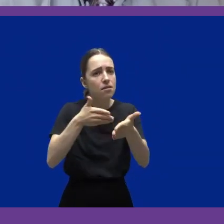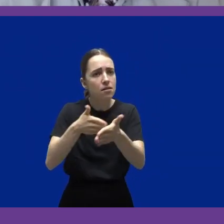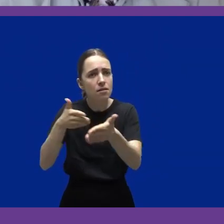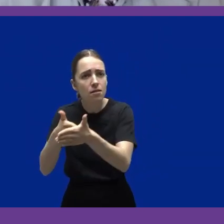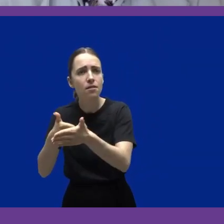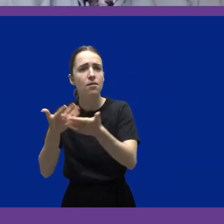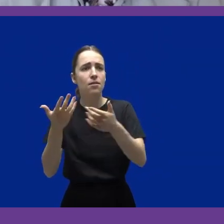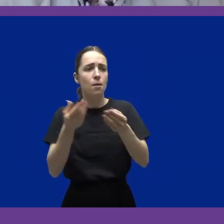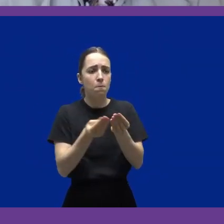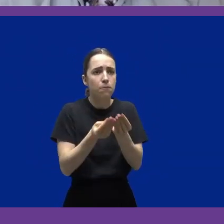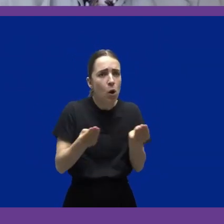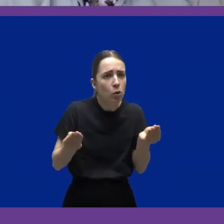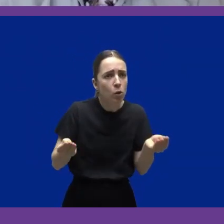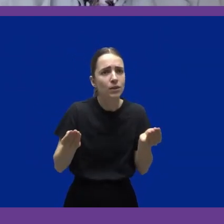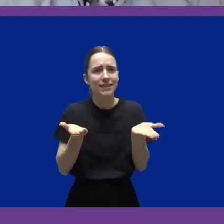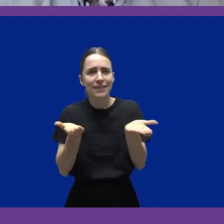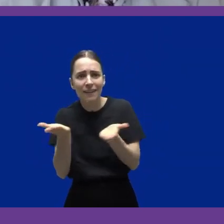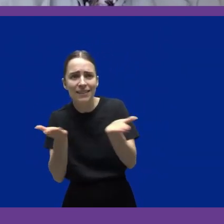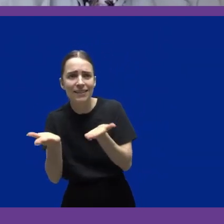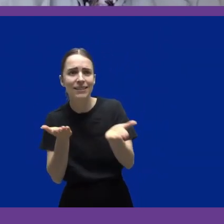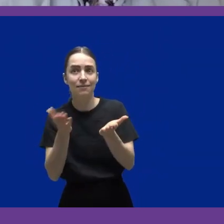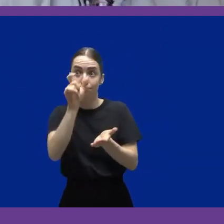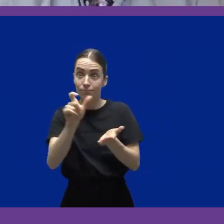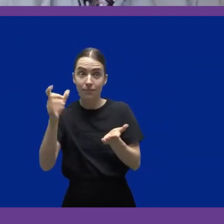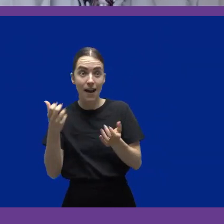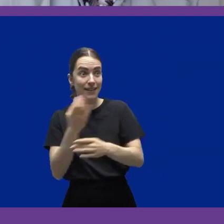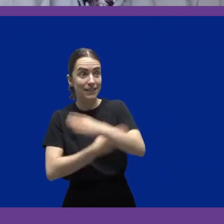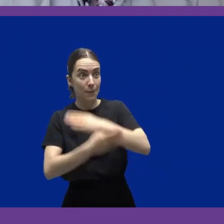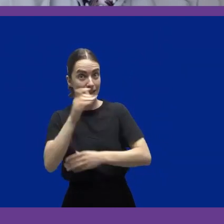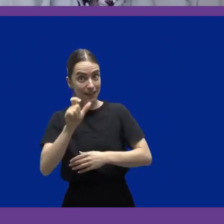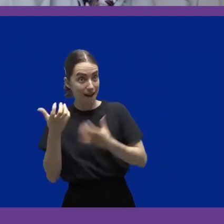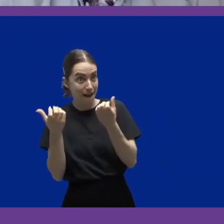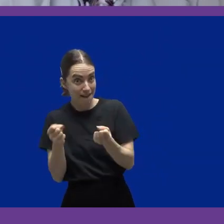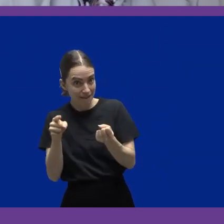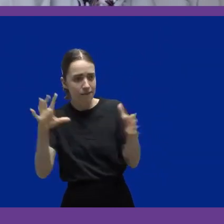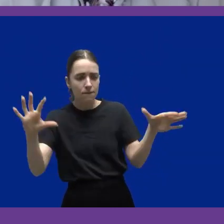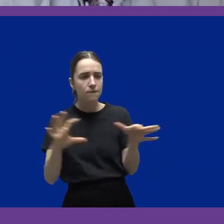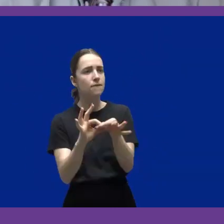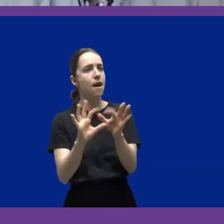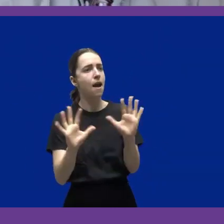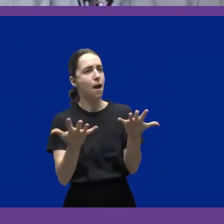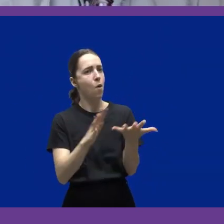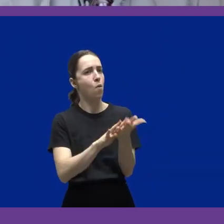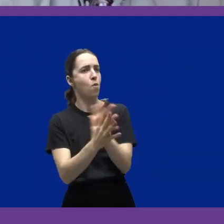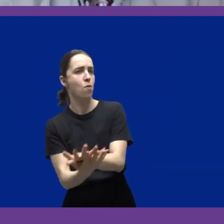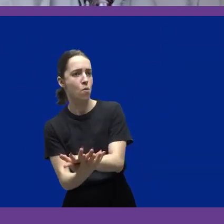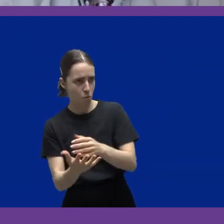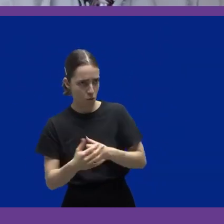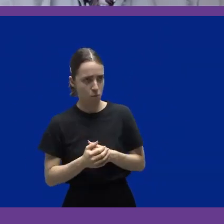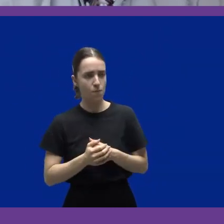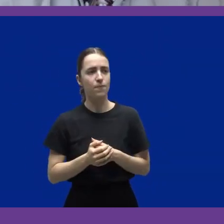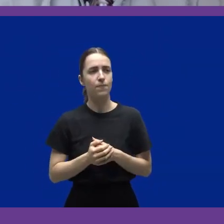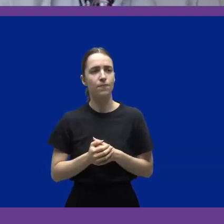a number. It was approved in 2019, number 882.